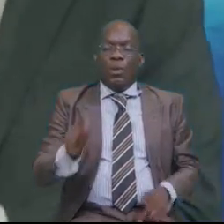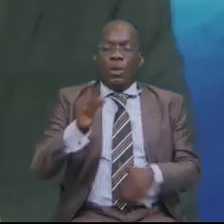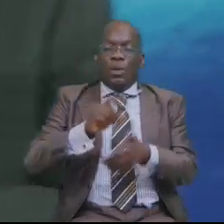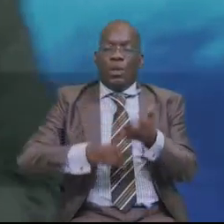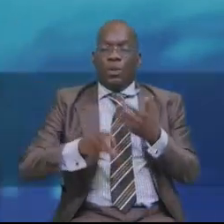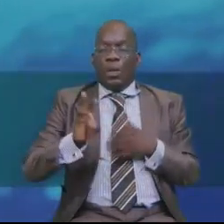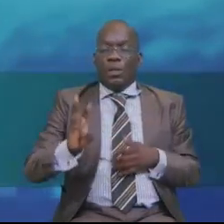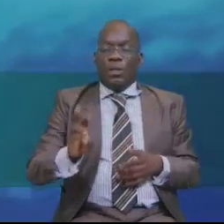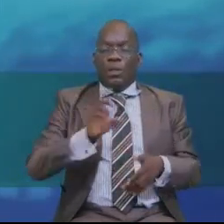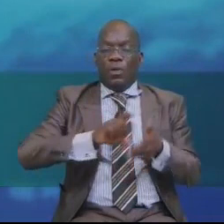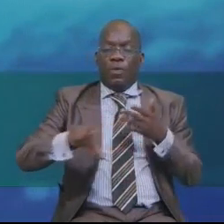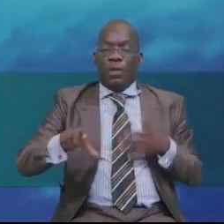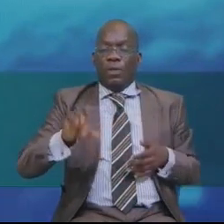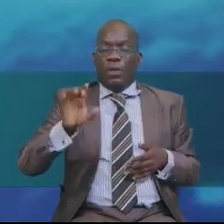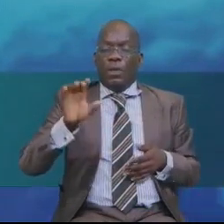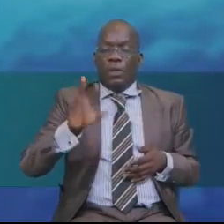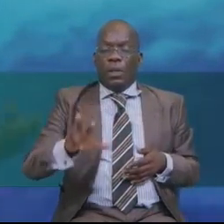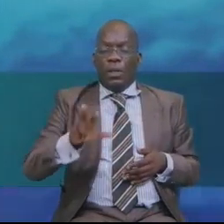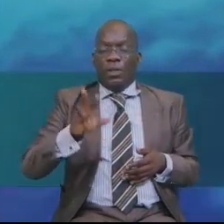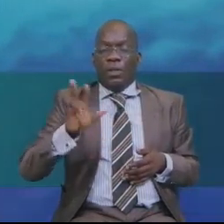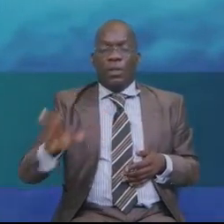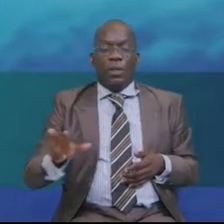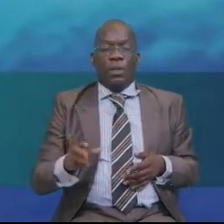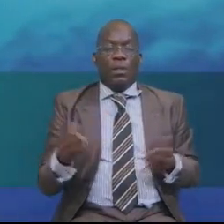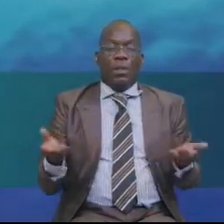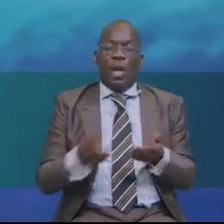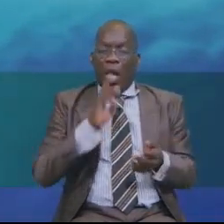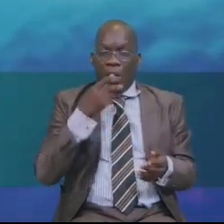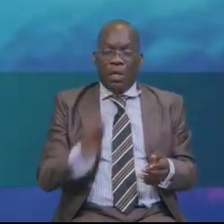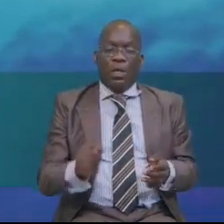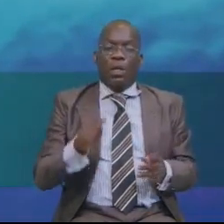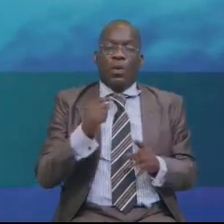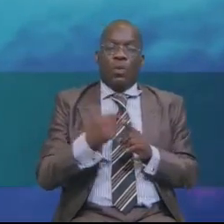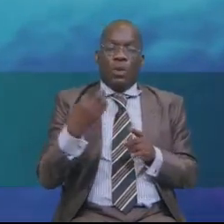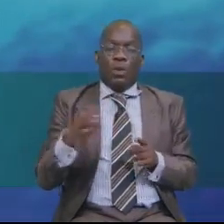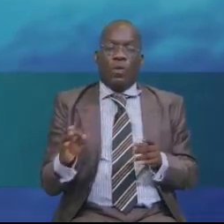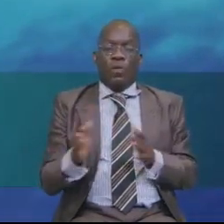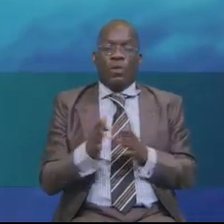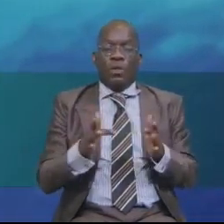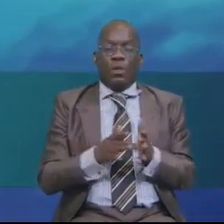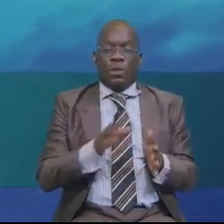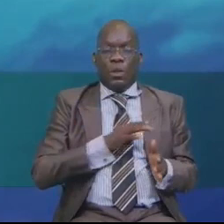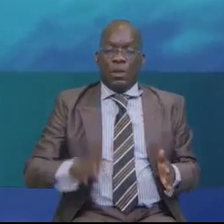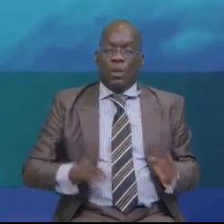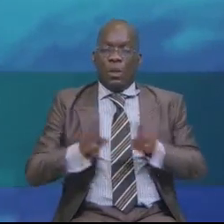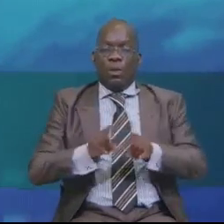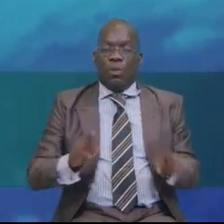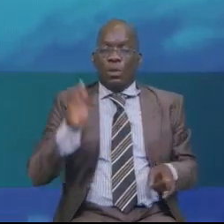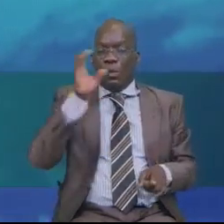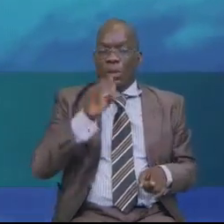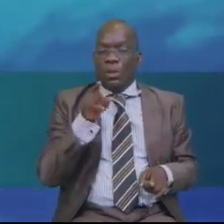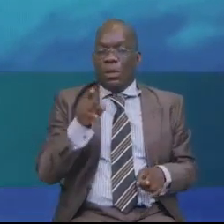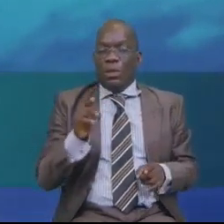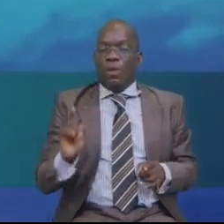6, verse 33. Here are the words of Jesus Christ. But seek ye first the kingdom of